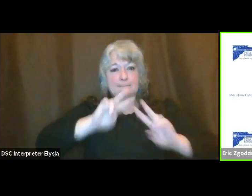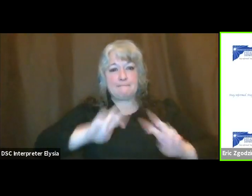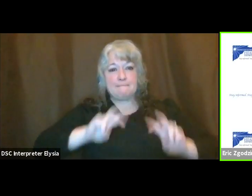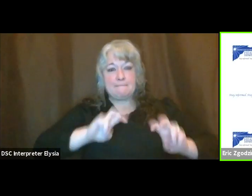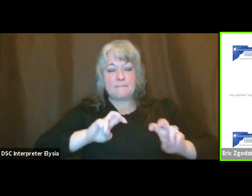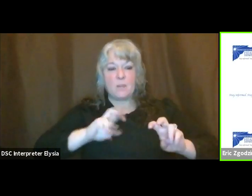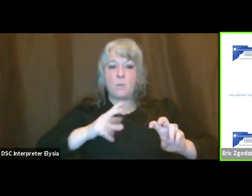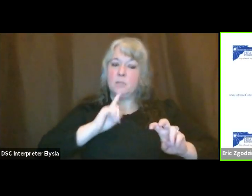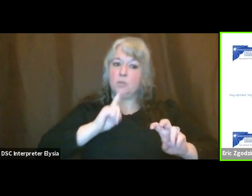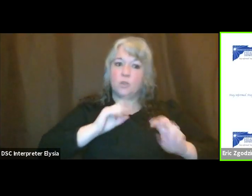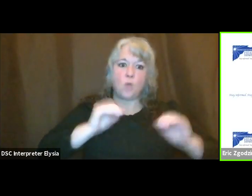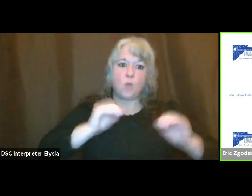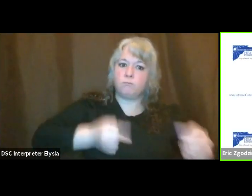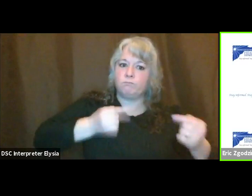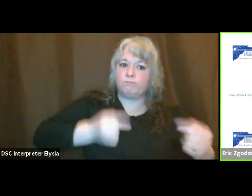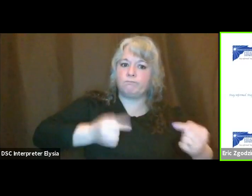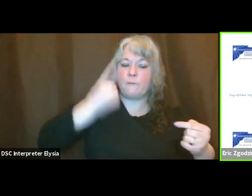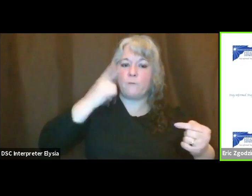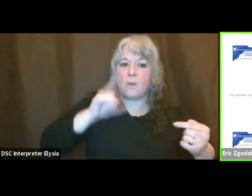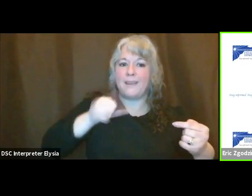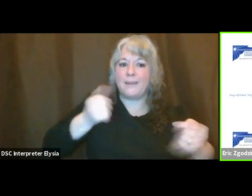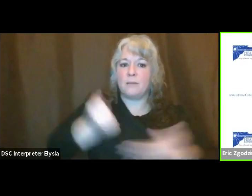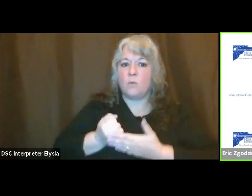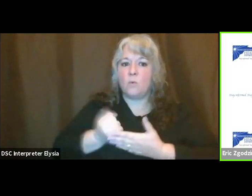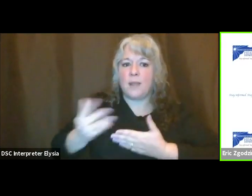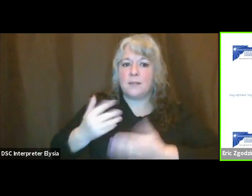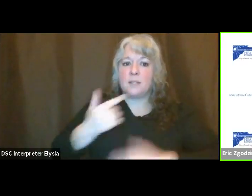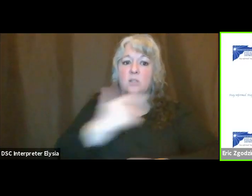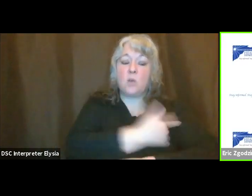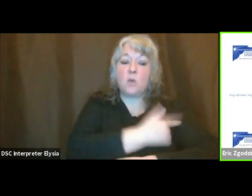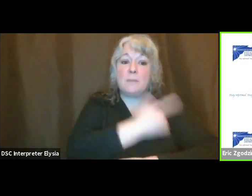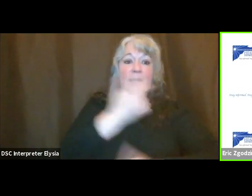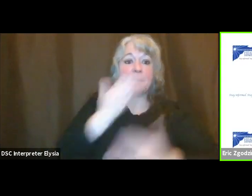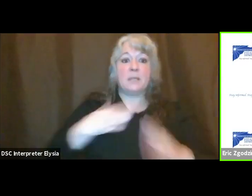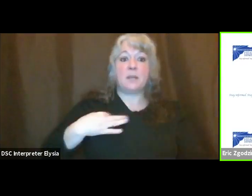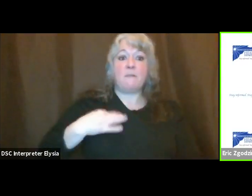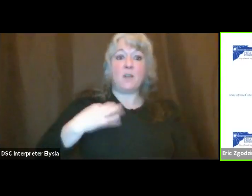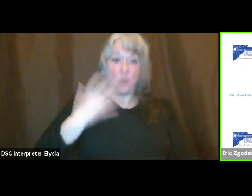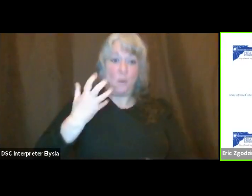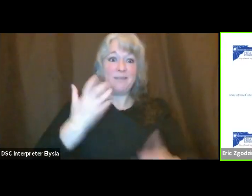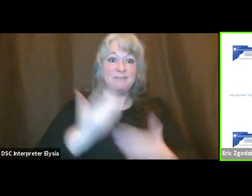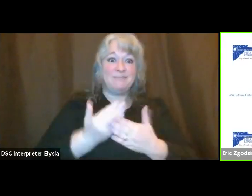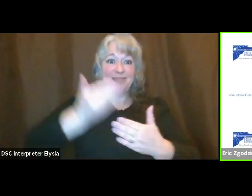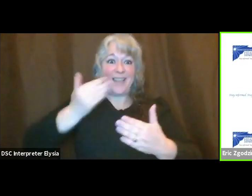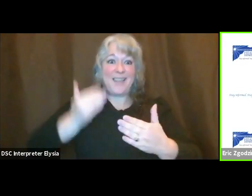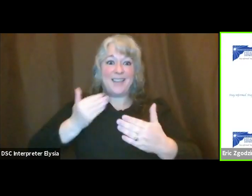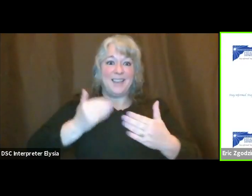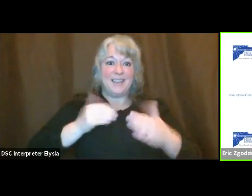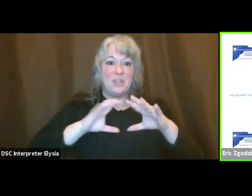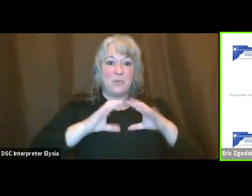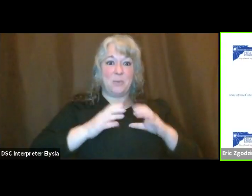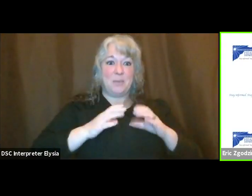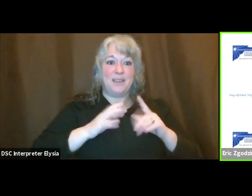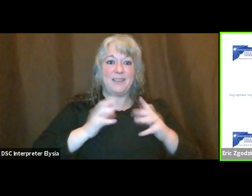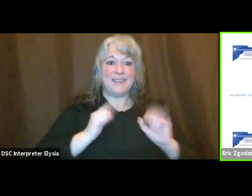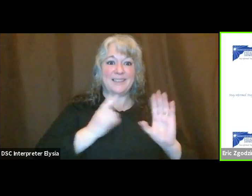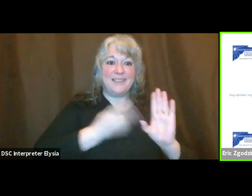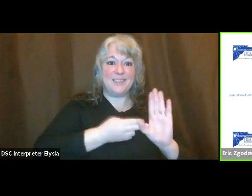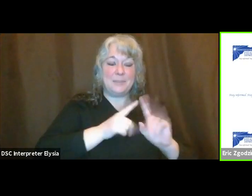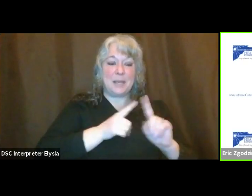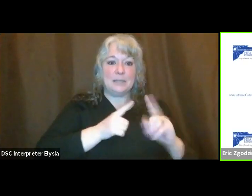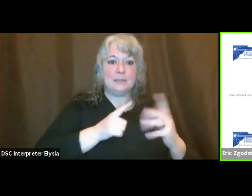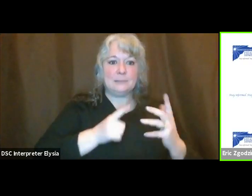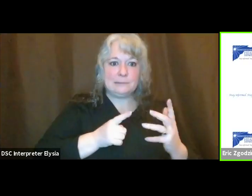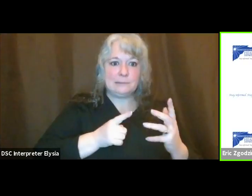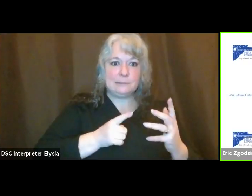wasted dose because we didn't have a volunteer who wanted to get their dose earlier before their tier group opened, or somebody who, again, it